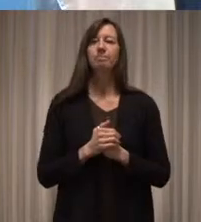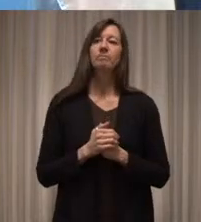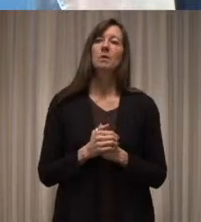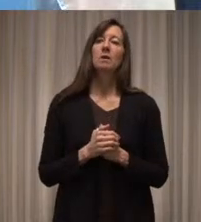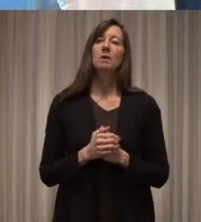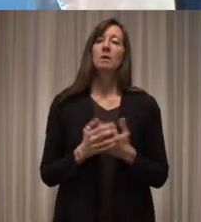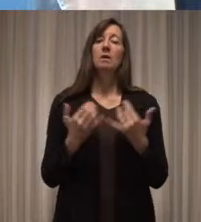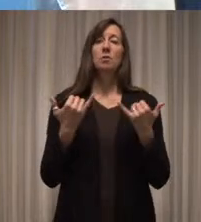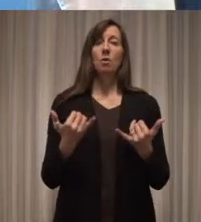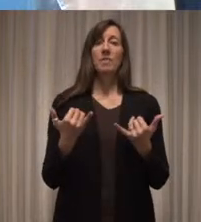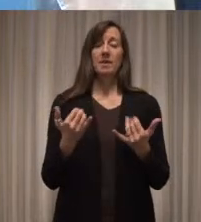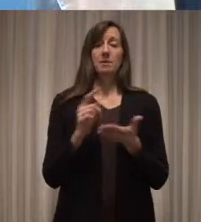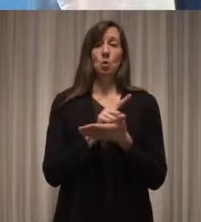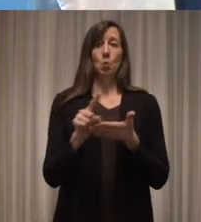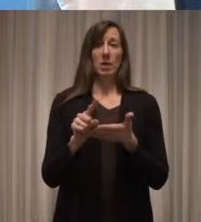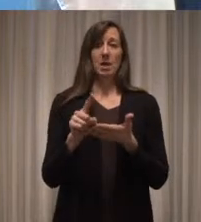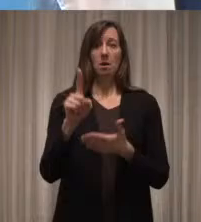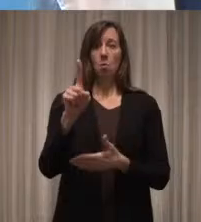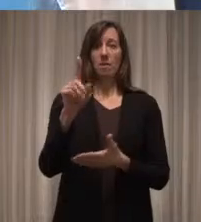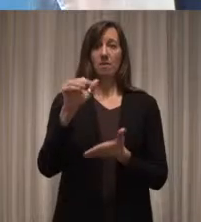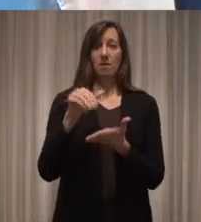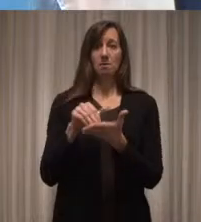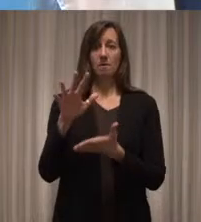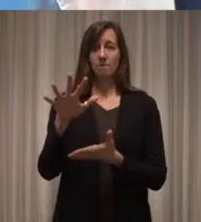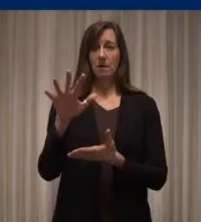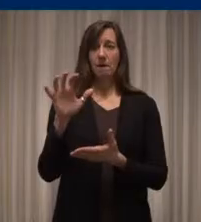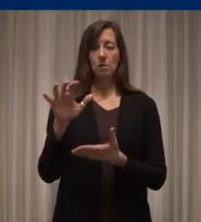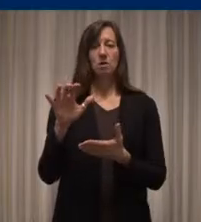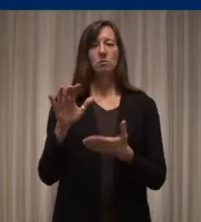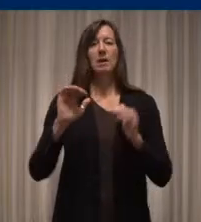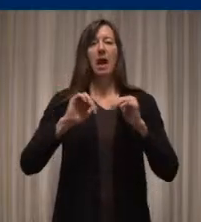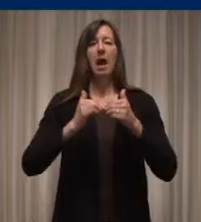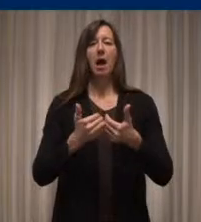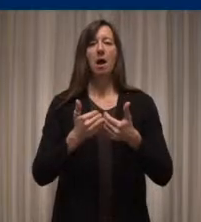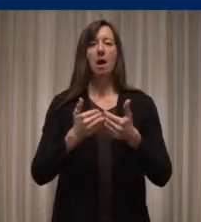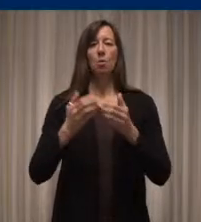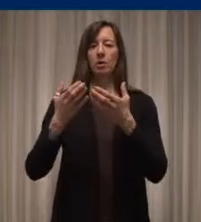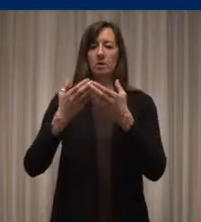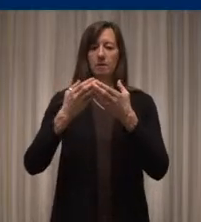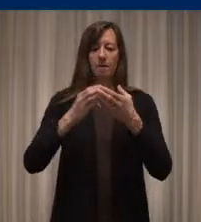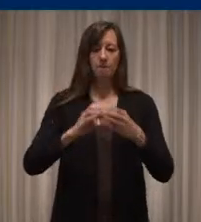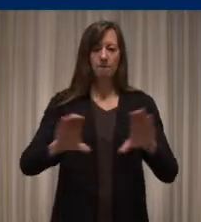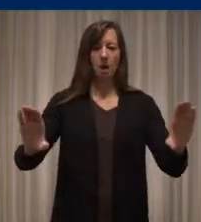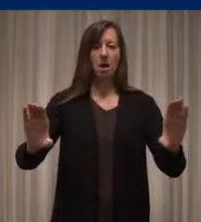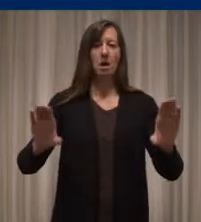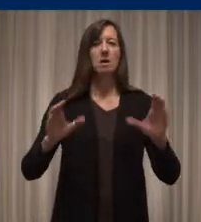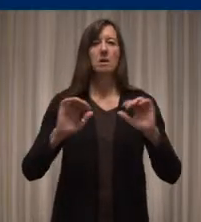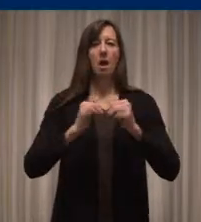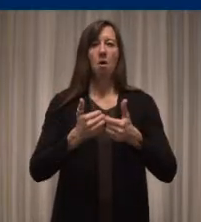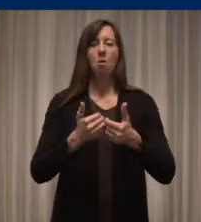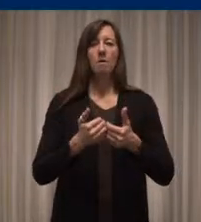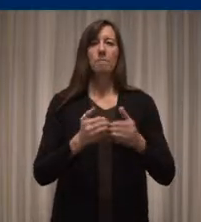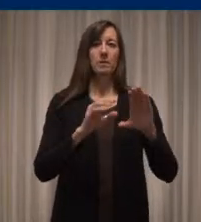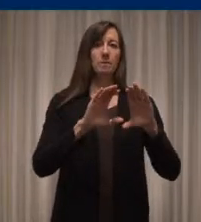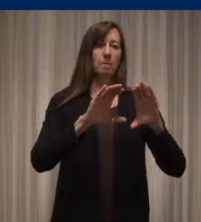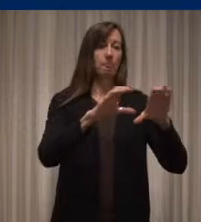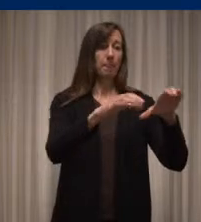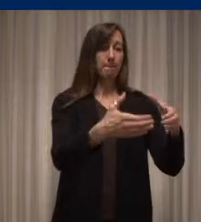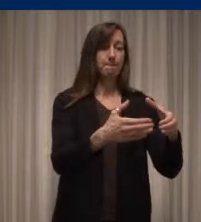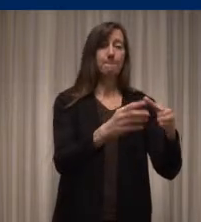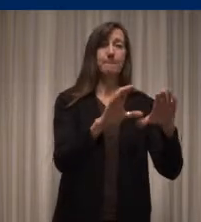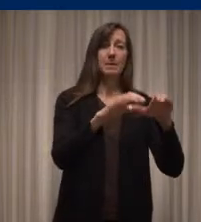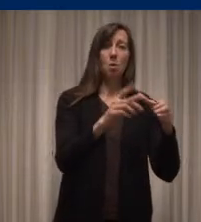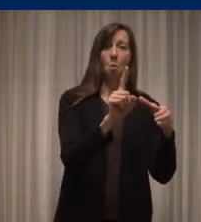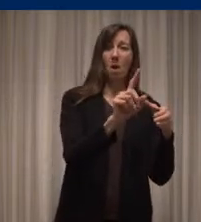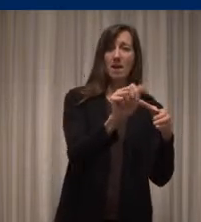County, here's the breakdown by current phases. Once again, 1A are our healthcare workers, 100 doses being administered